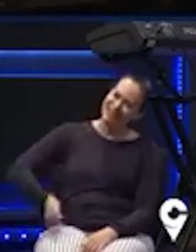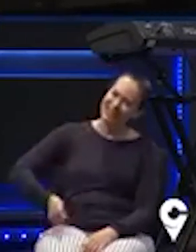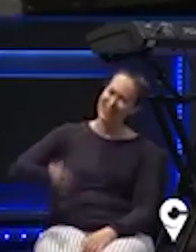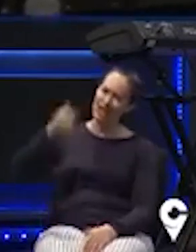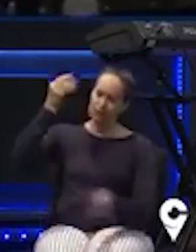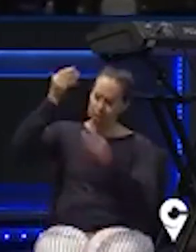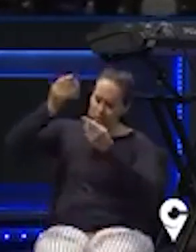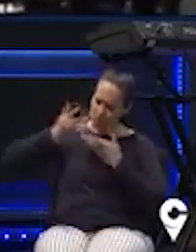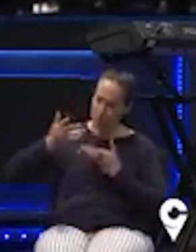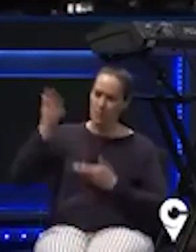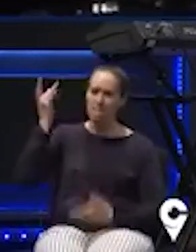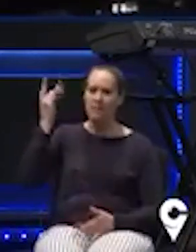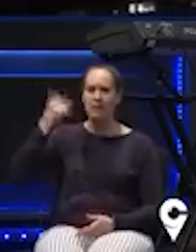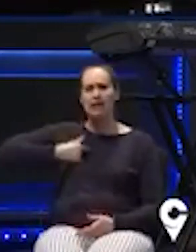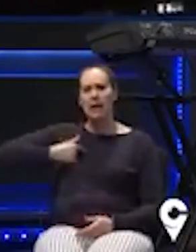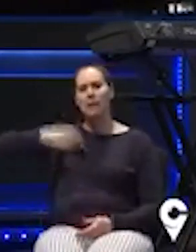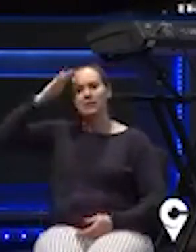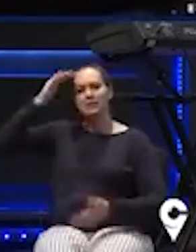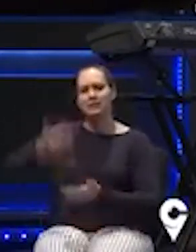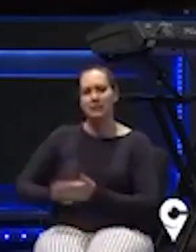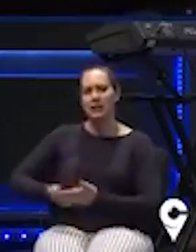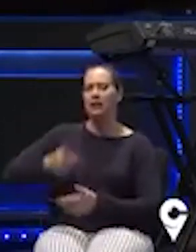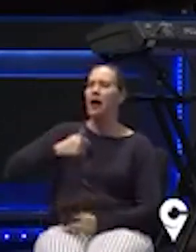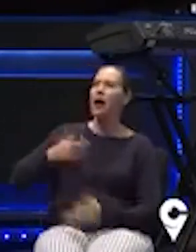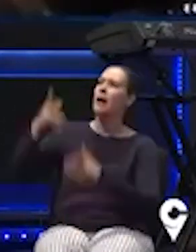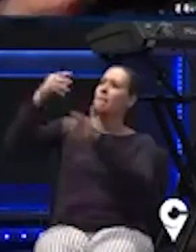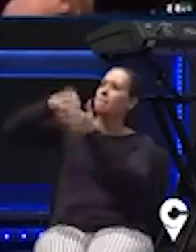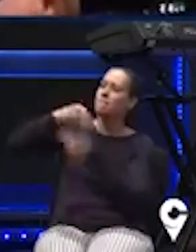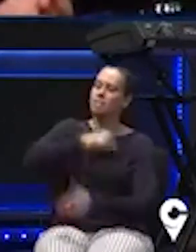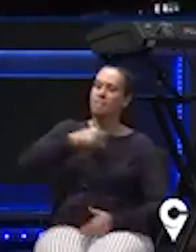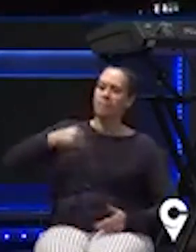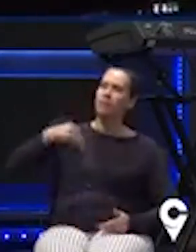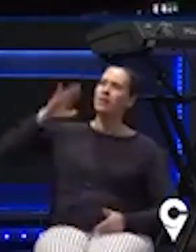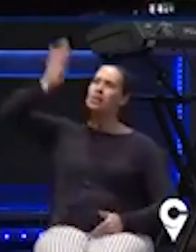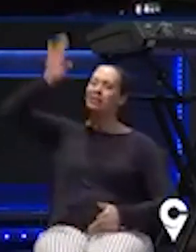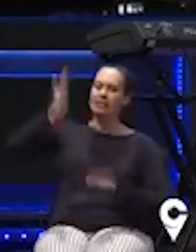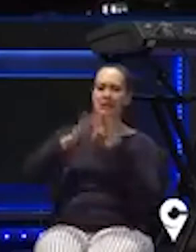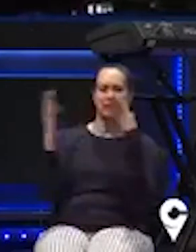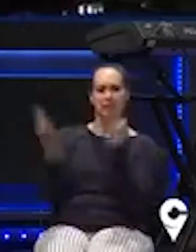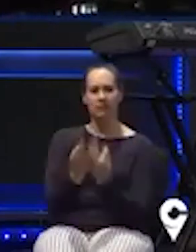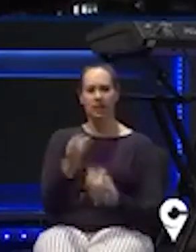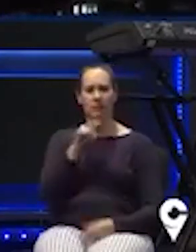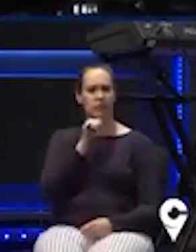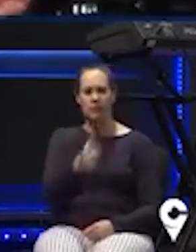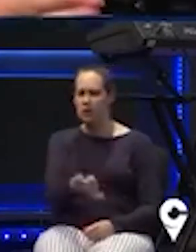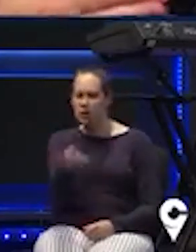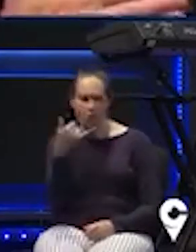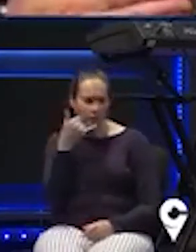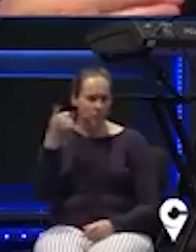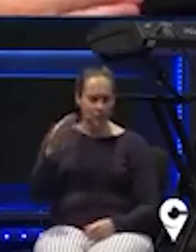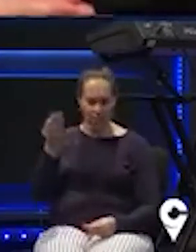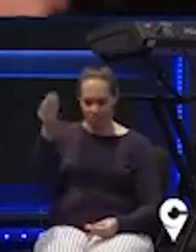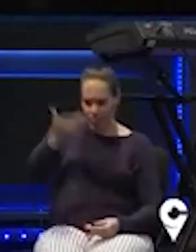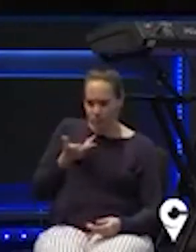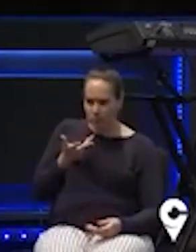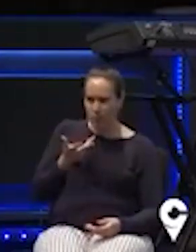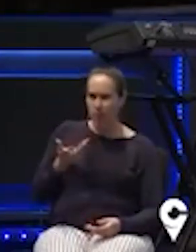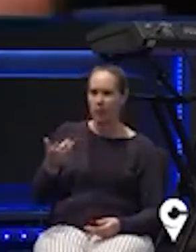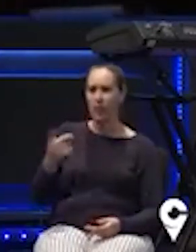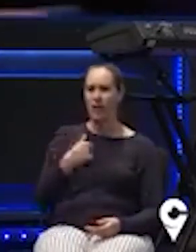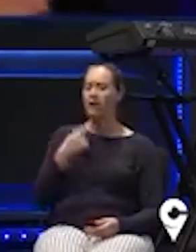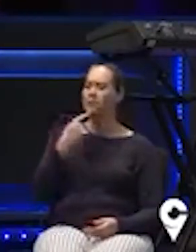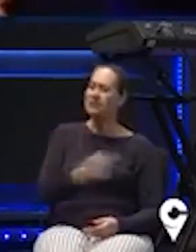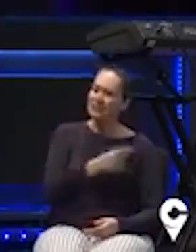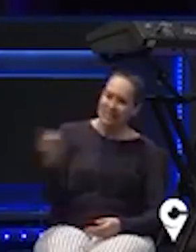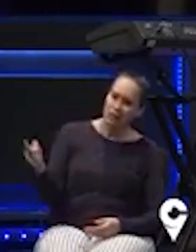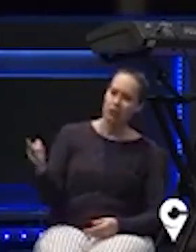of his sons. I'm the next of kin. I'm a member of the family. Nobody called me to let me know. I'm here to tell you, my skeptic friend, God